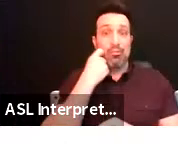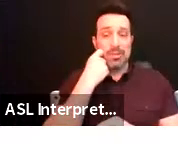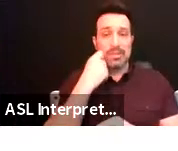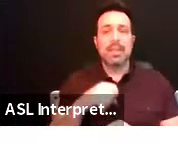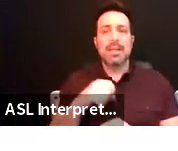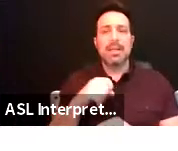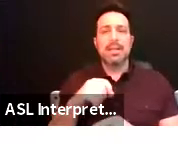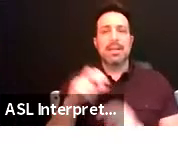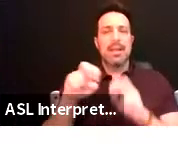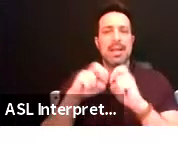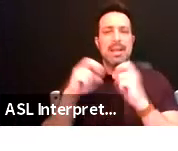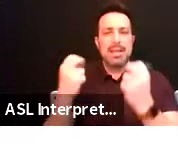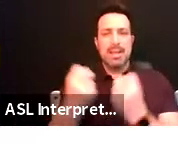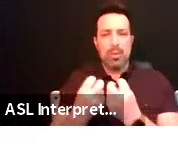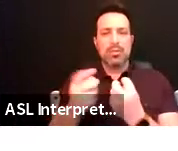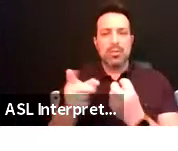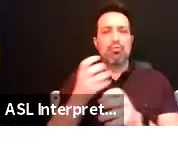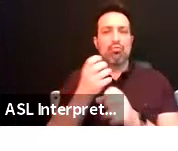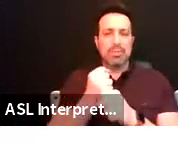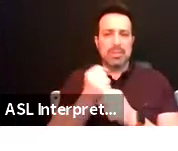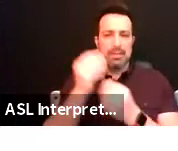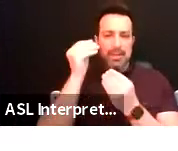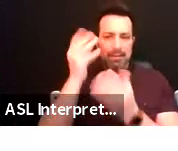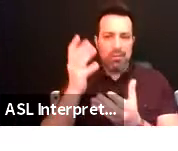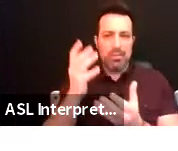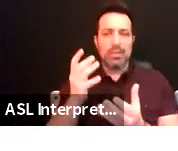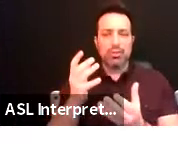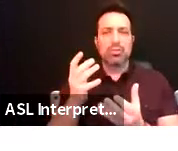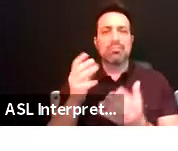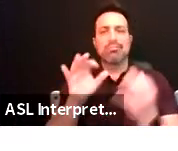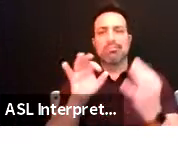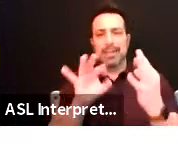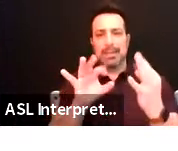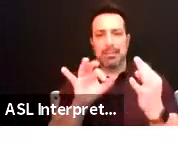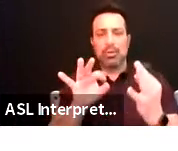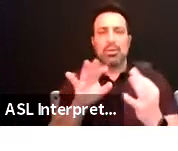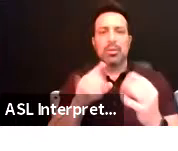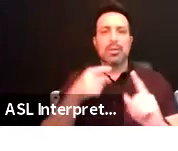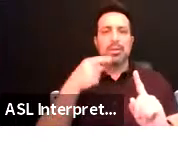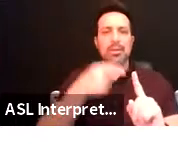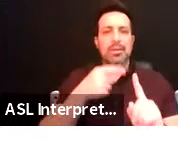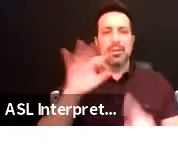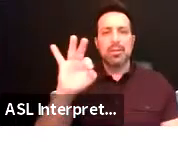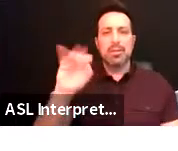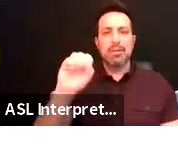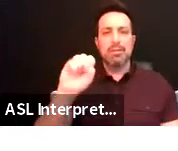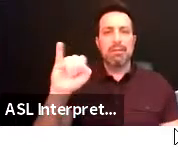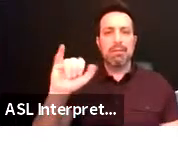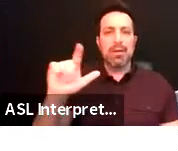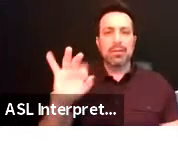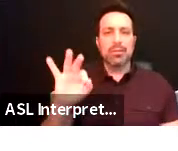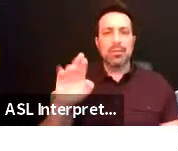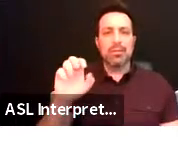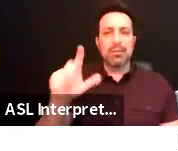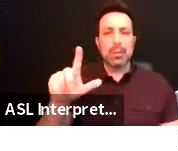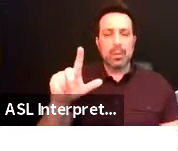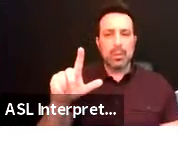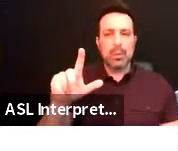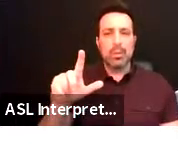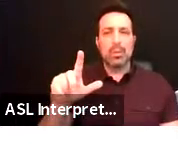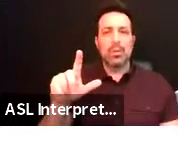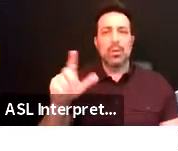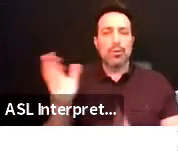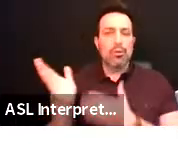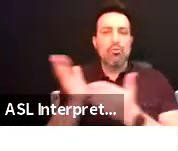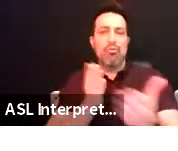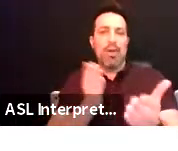the council received information and received input about fossil fuels traveling by rail